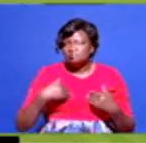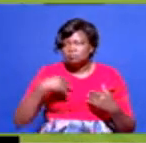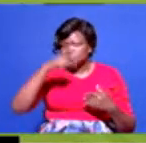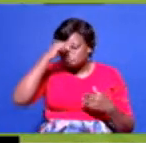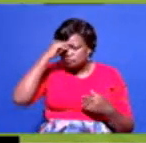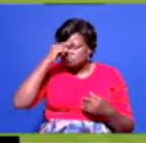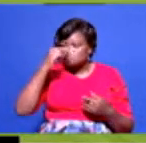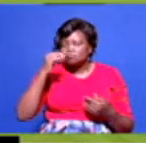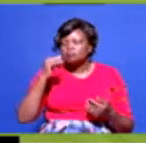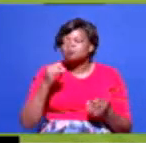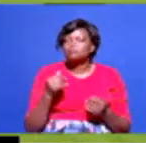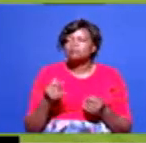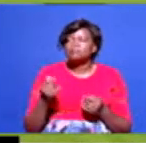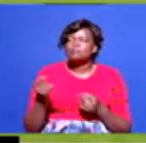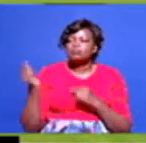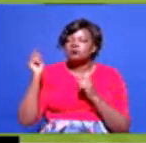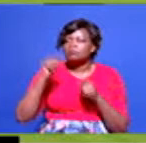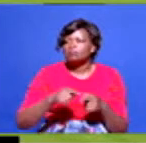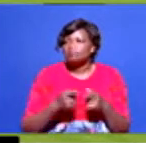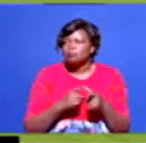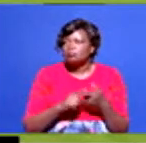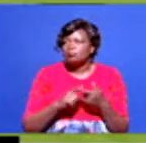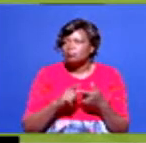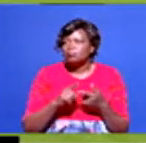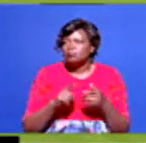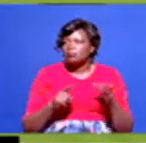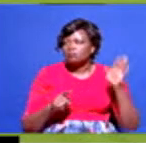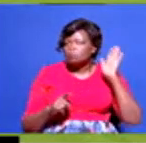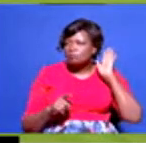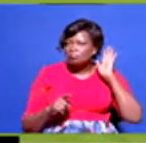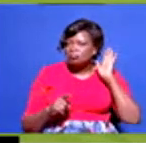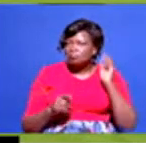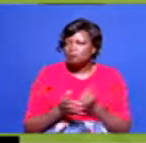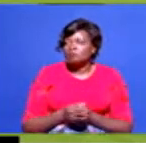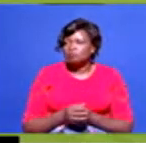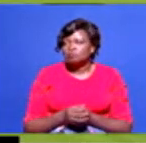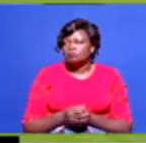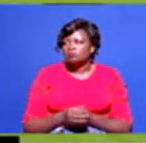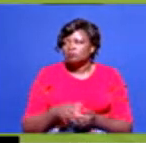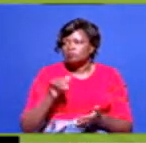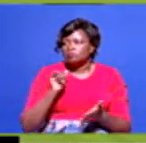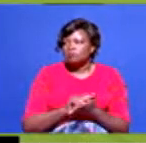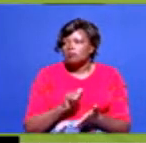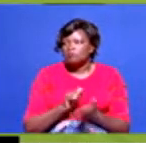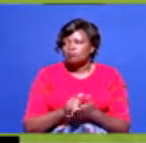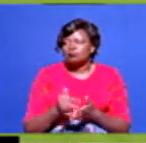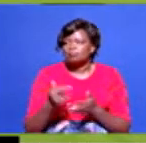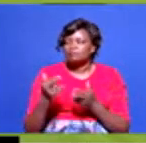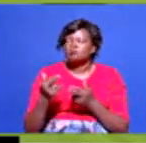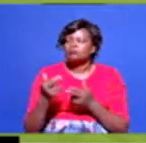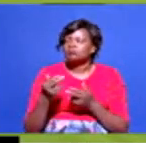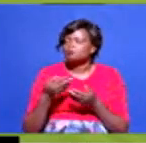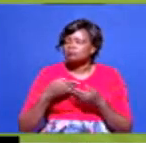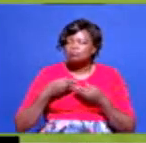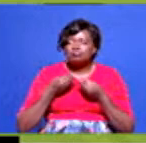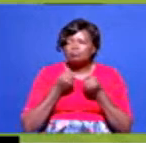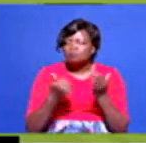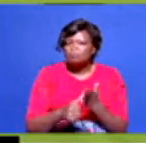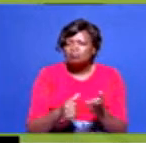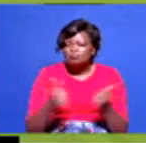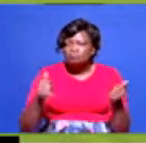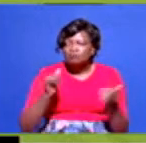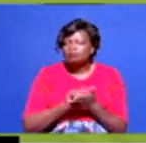in that listens, that is responsive, that